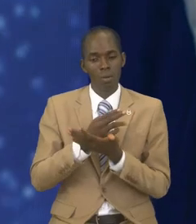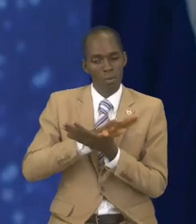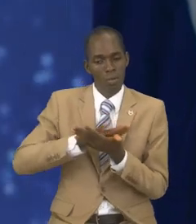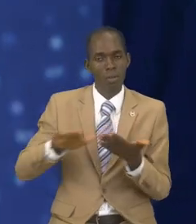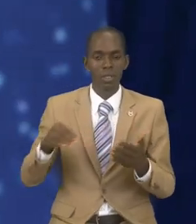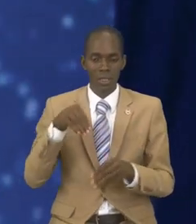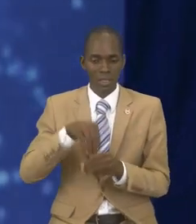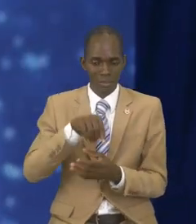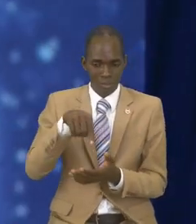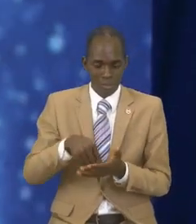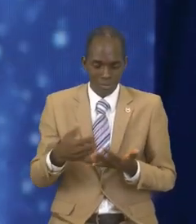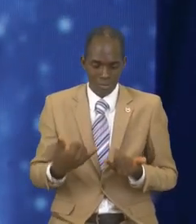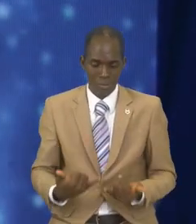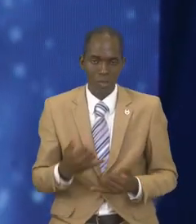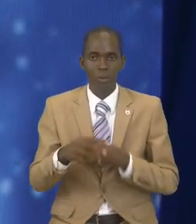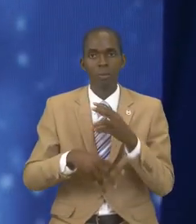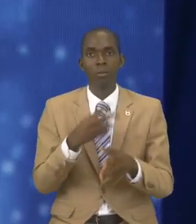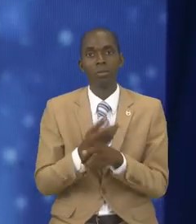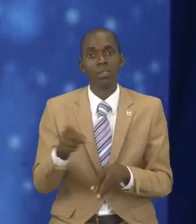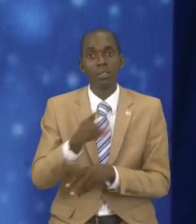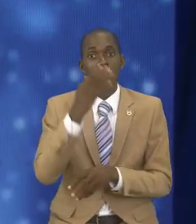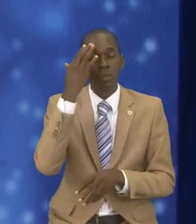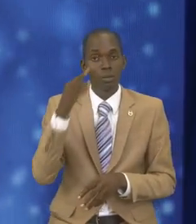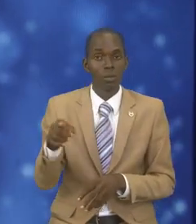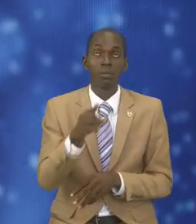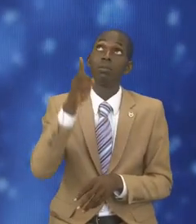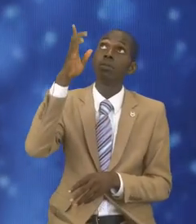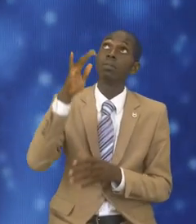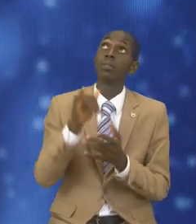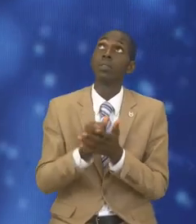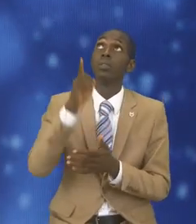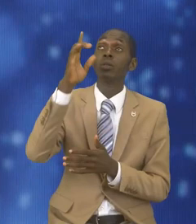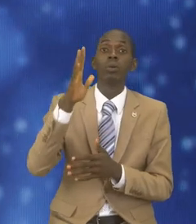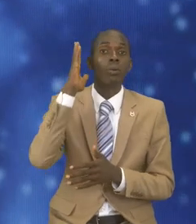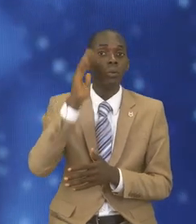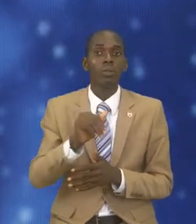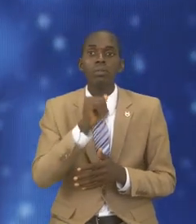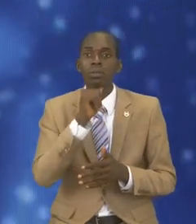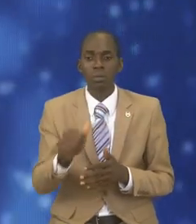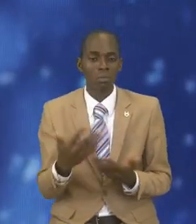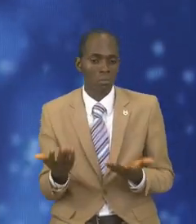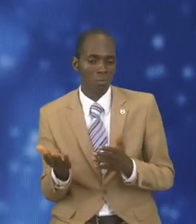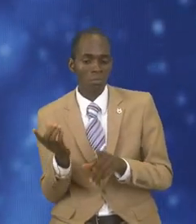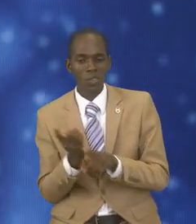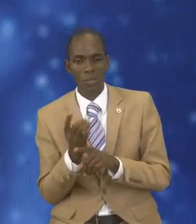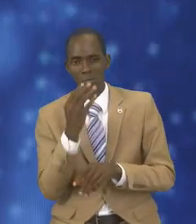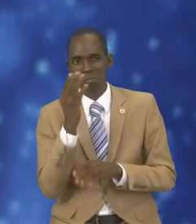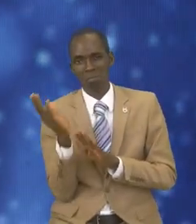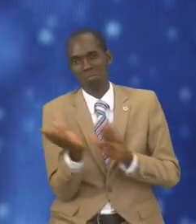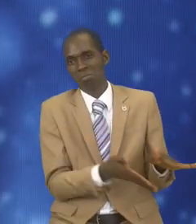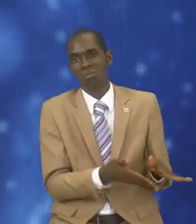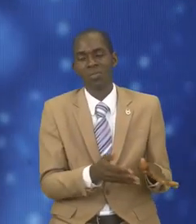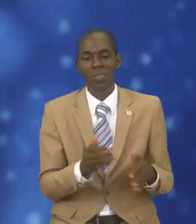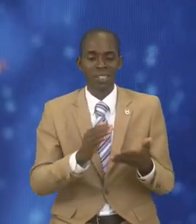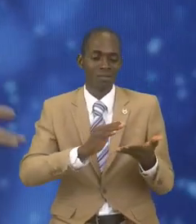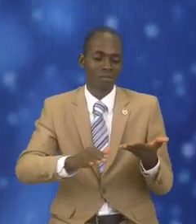this present world. They know their God, that God will not brush over, gloss over, and